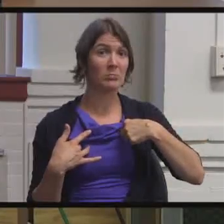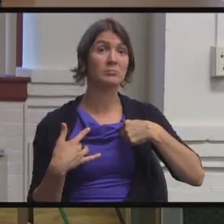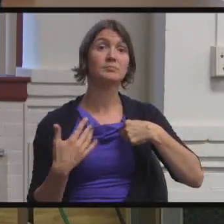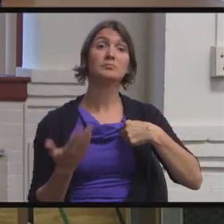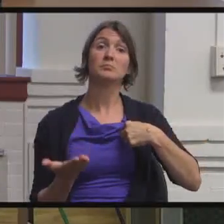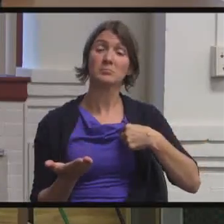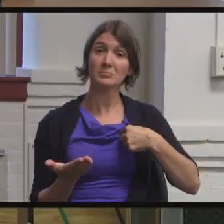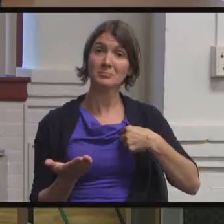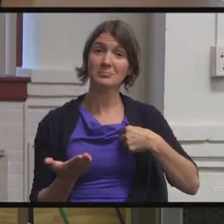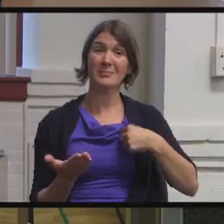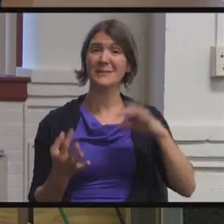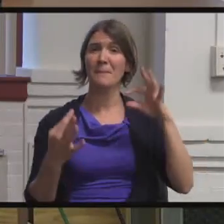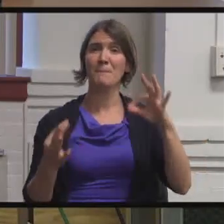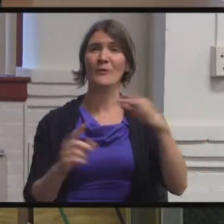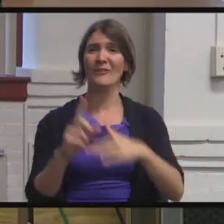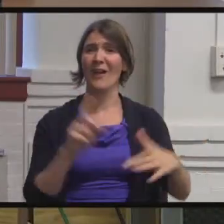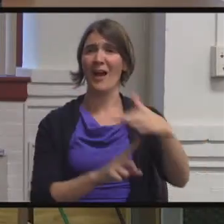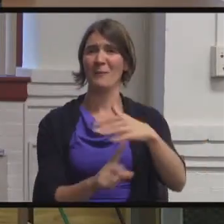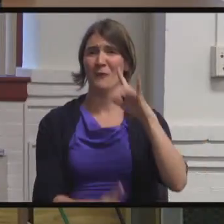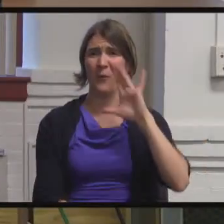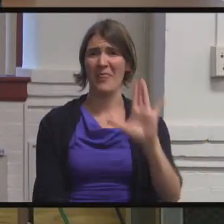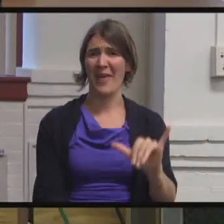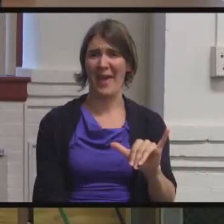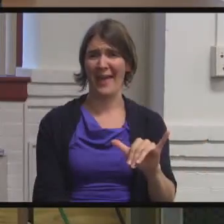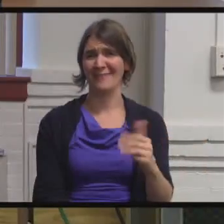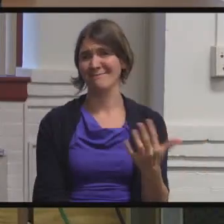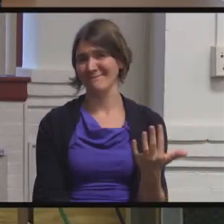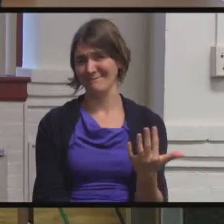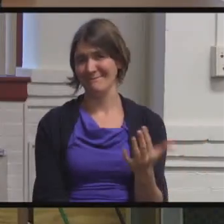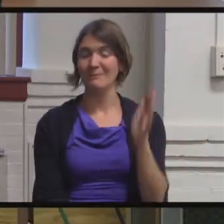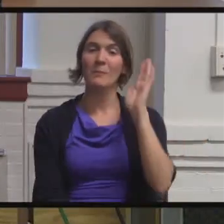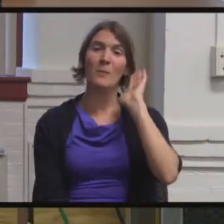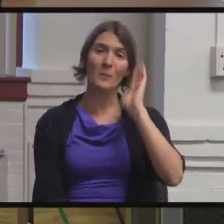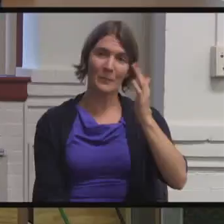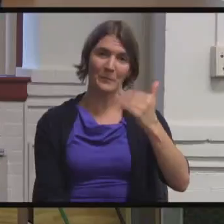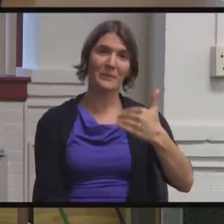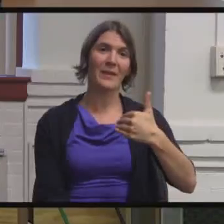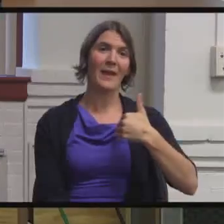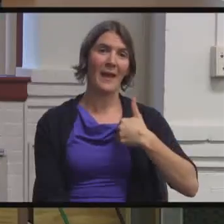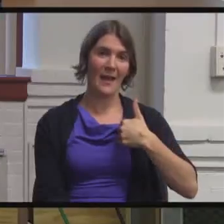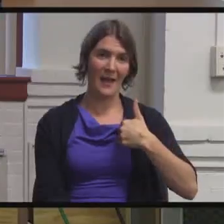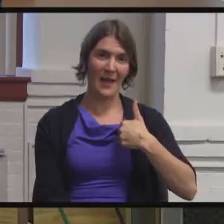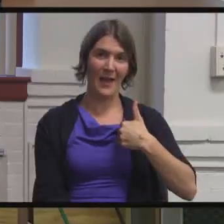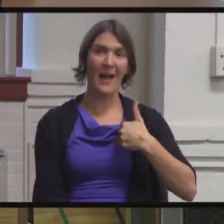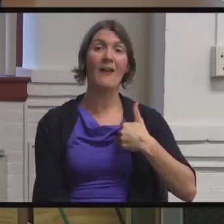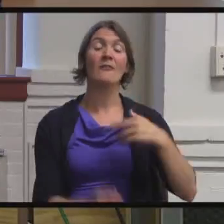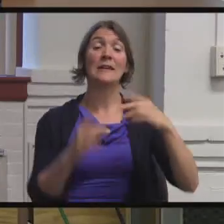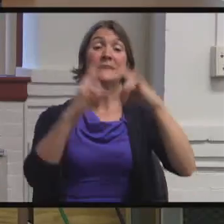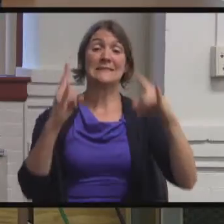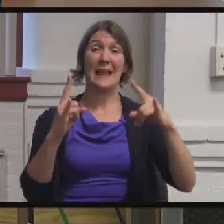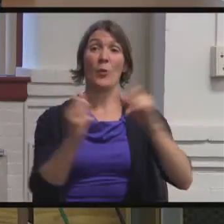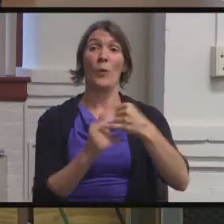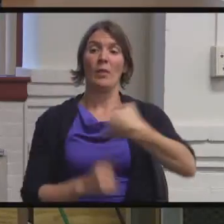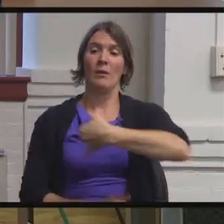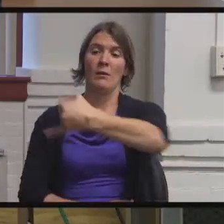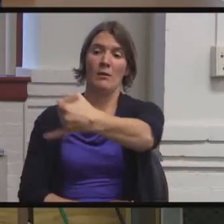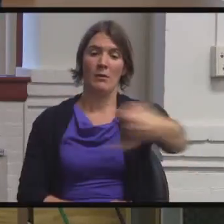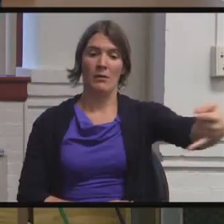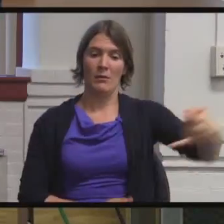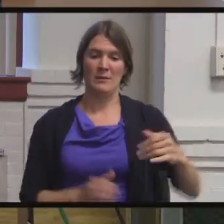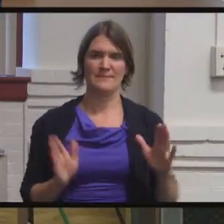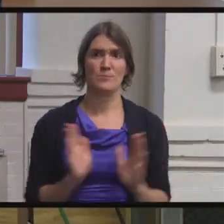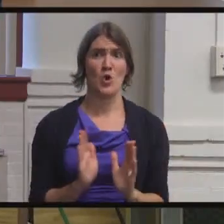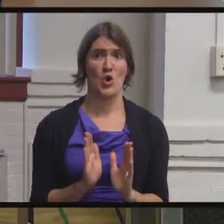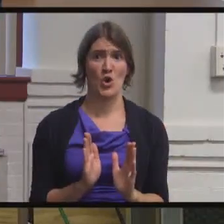think it's kind of a perfect environment to do it. We'll be able to have a roped-off small